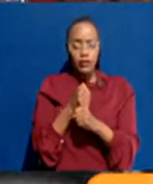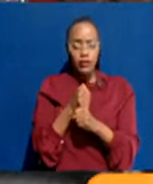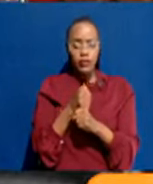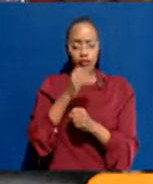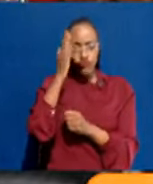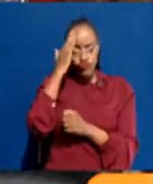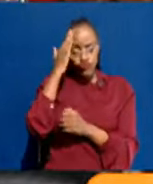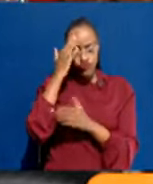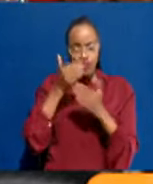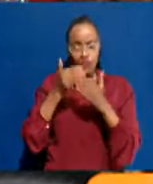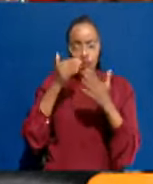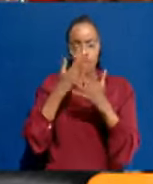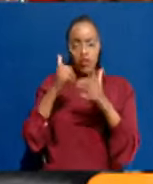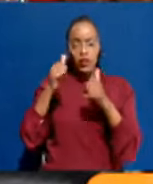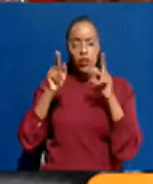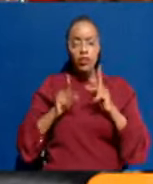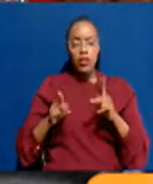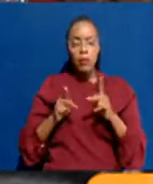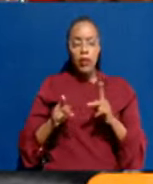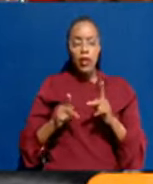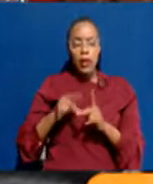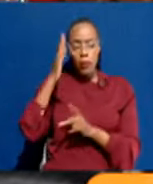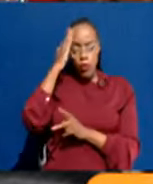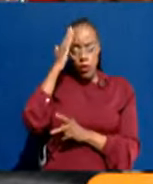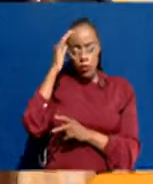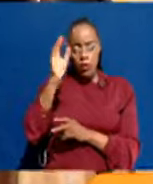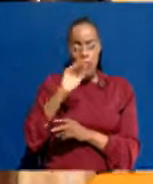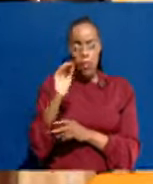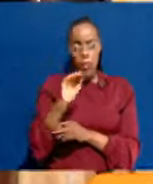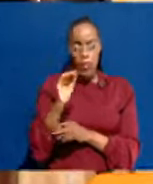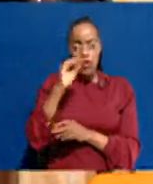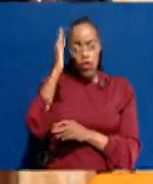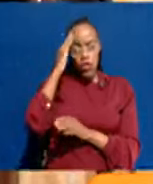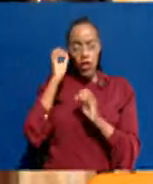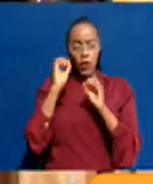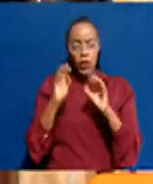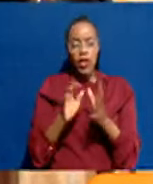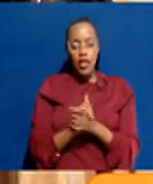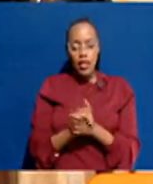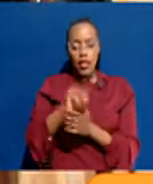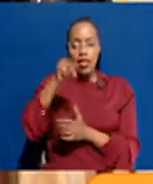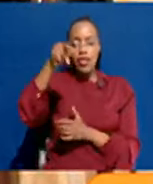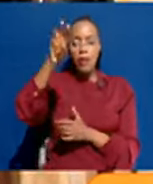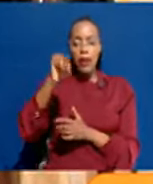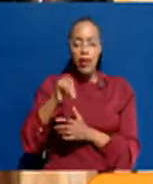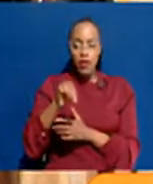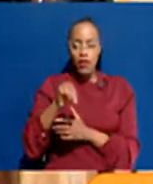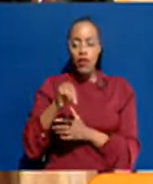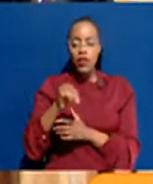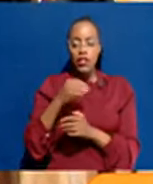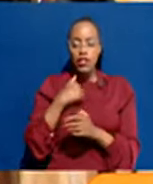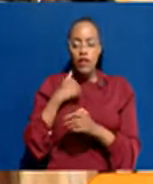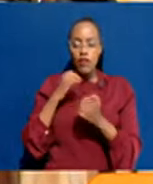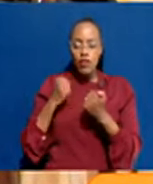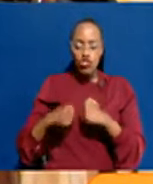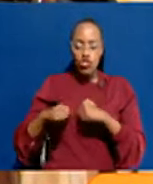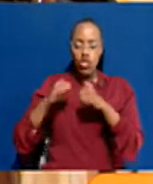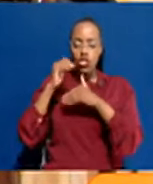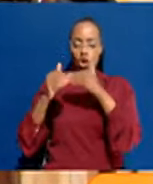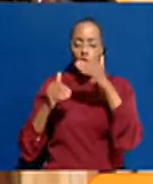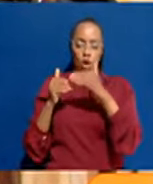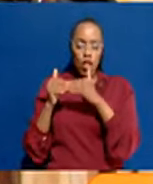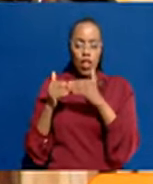You know, the other thing which people even don't know, prime minister chaired